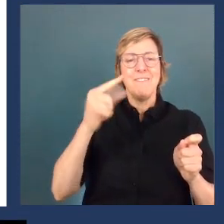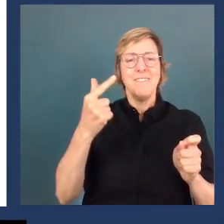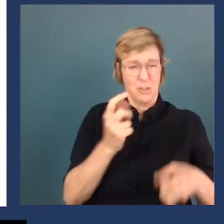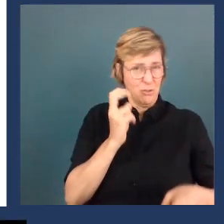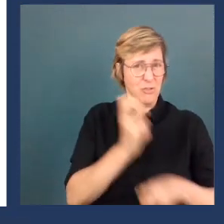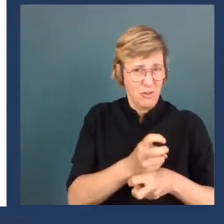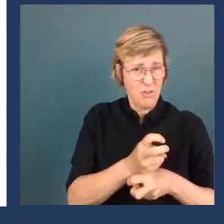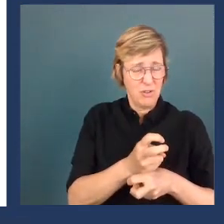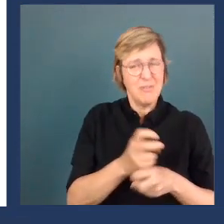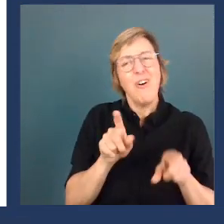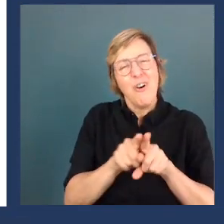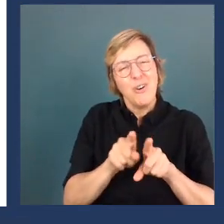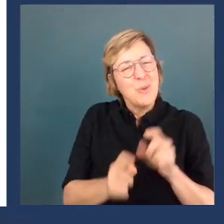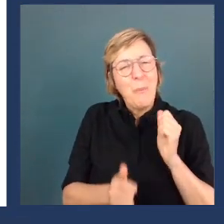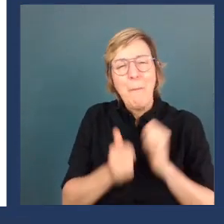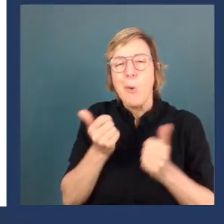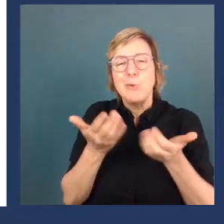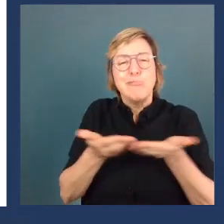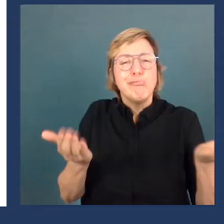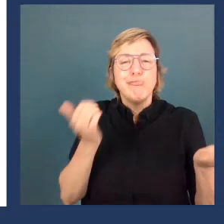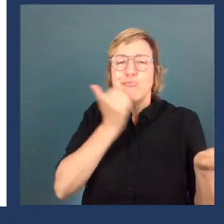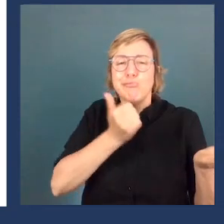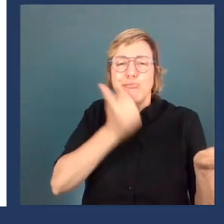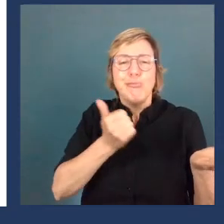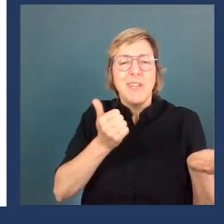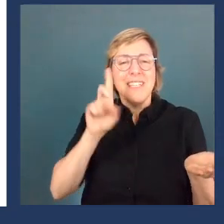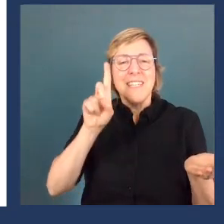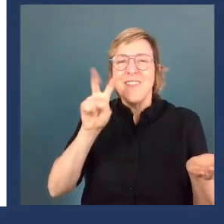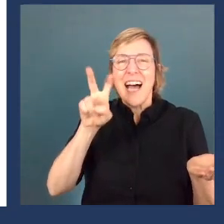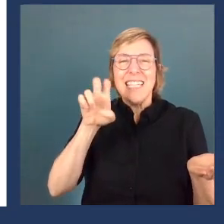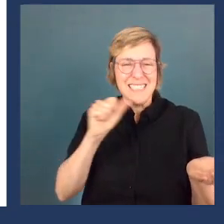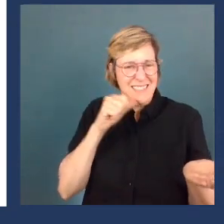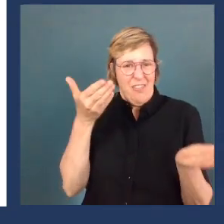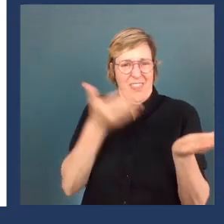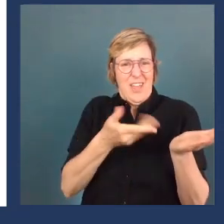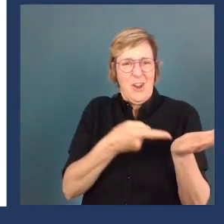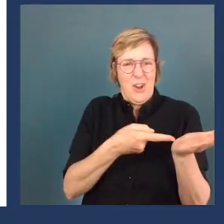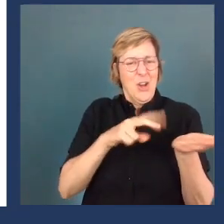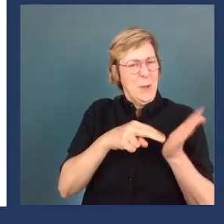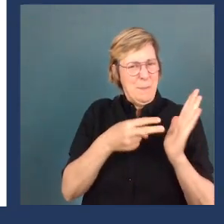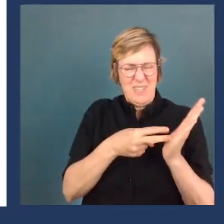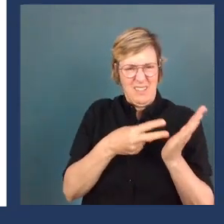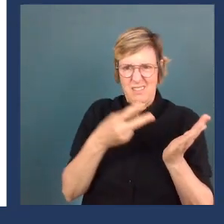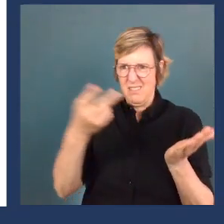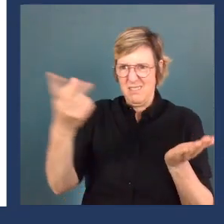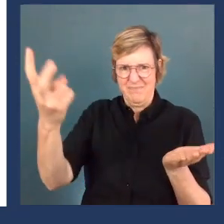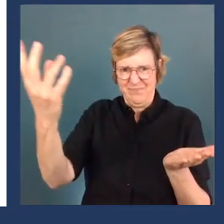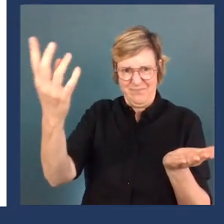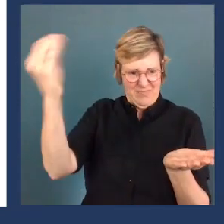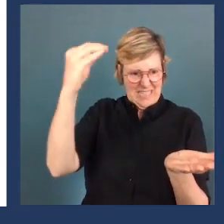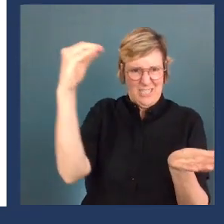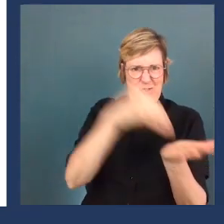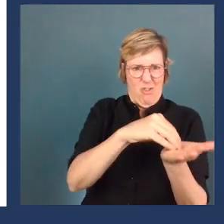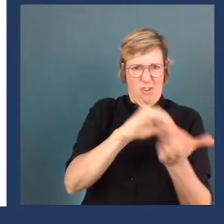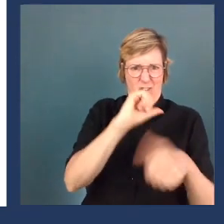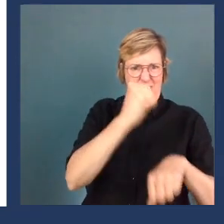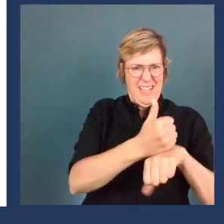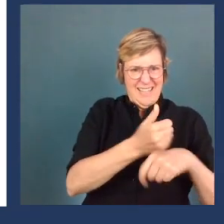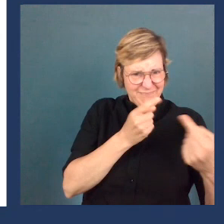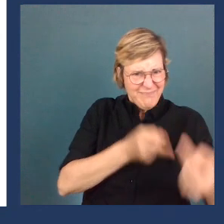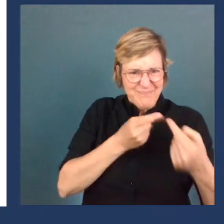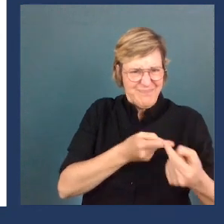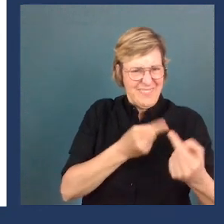consumer devices, so that limited install base can cause limitations in innovation because people just don't have them available to